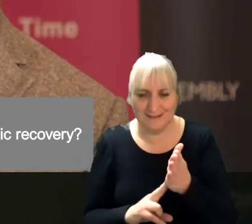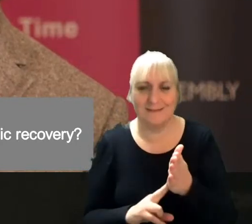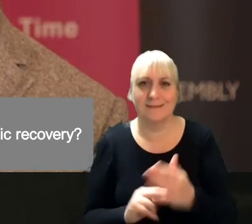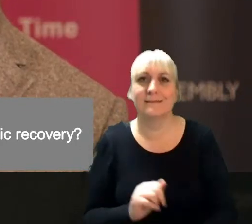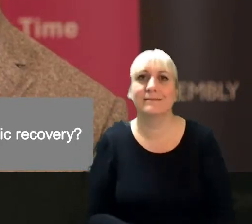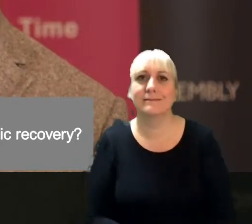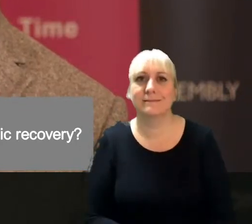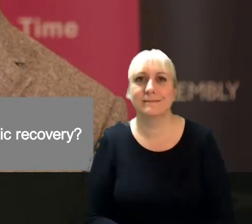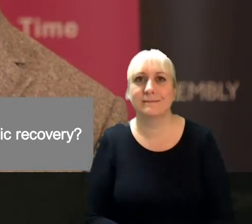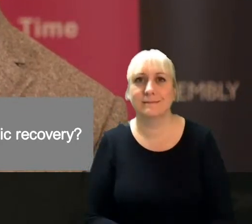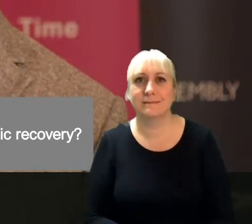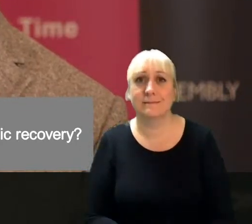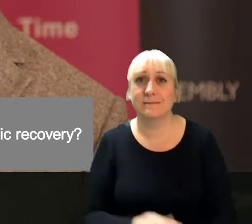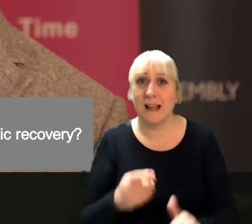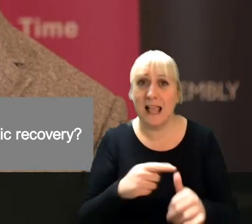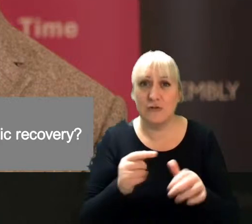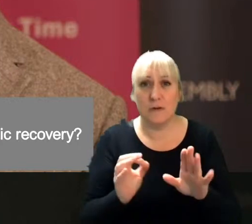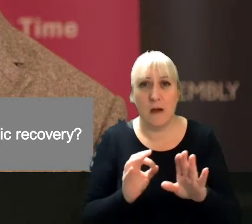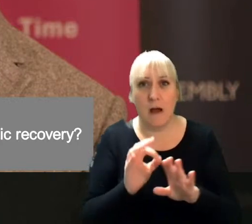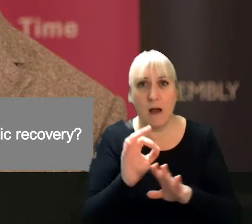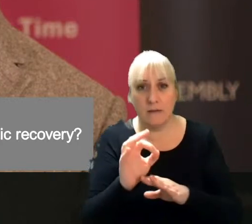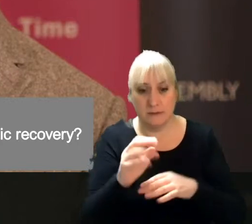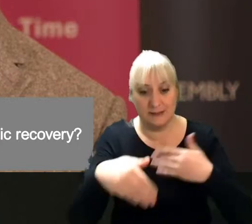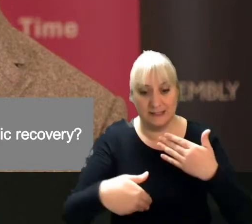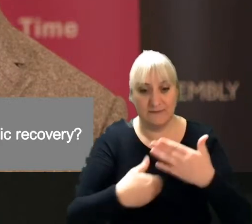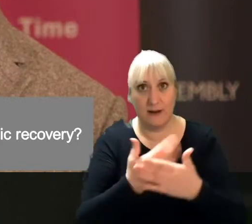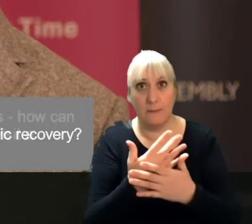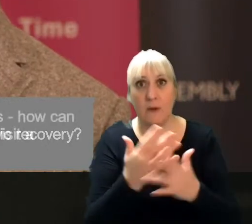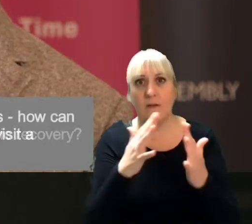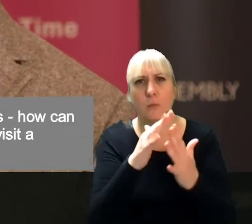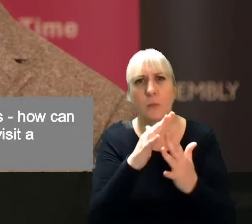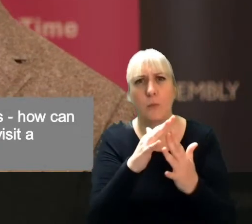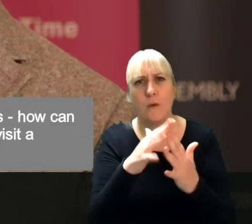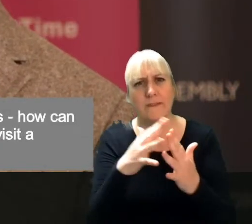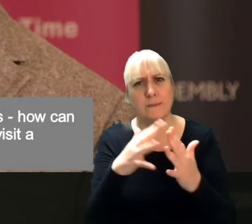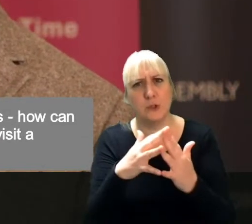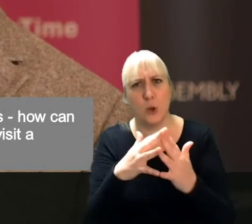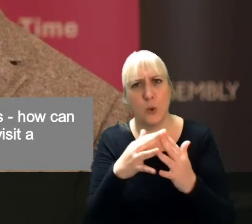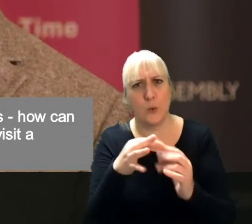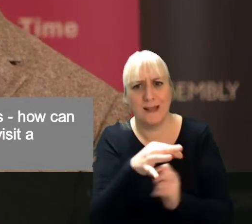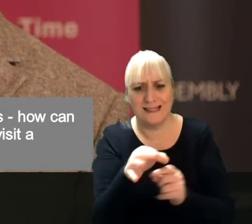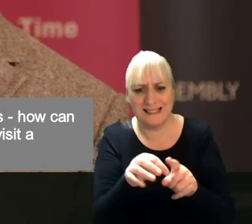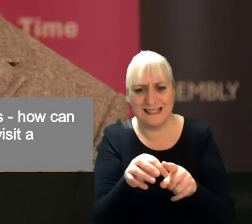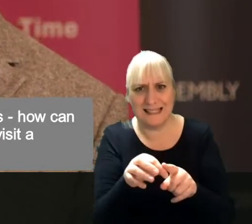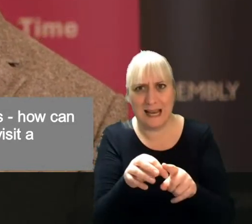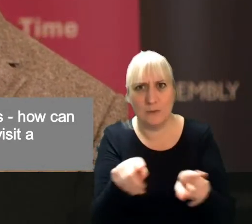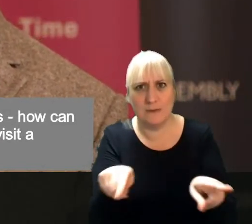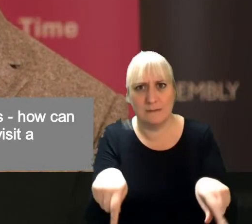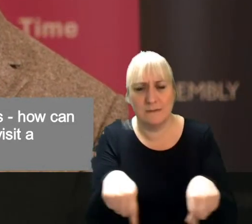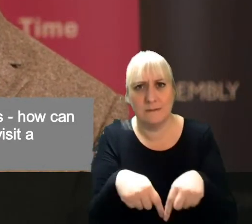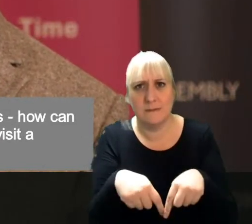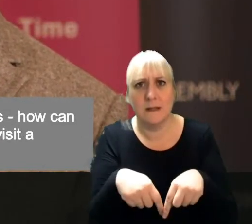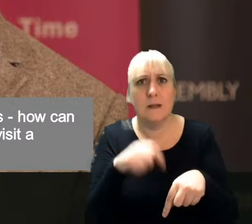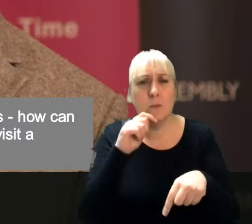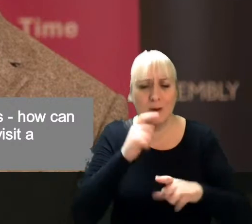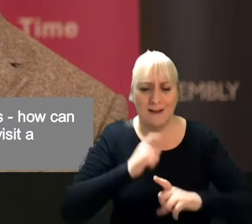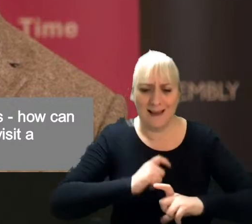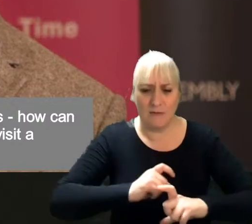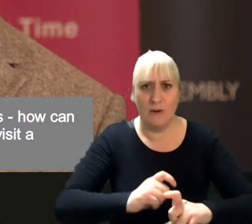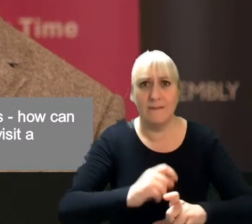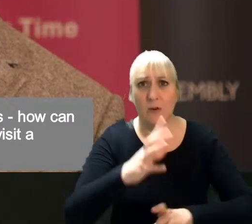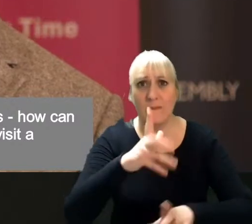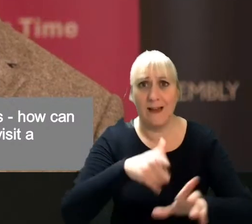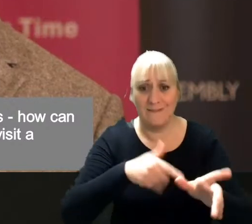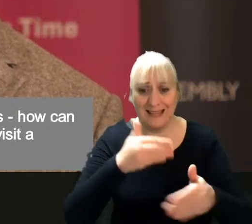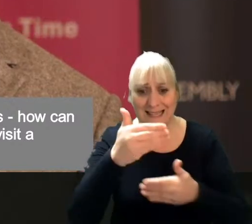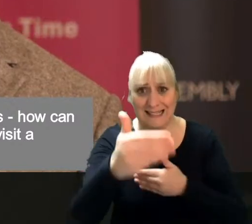who says the development of Waltham Town Centre will go on for at least 5 years. How can the